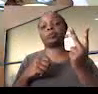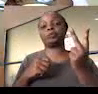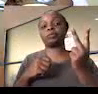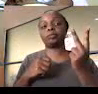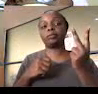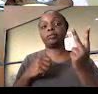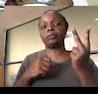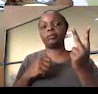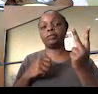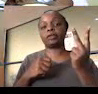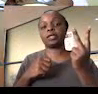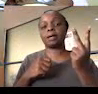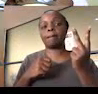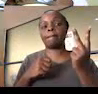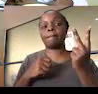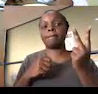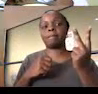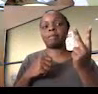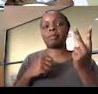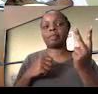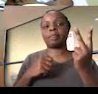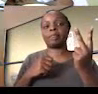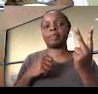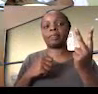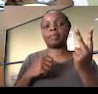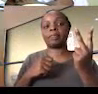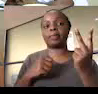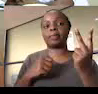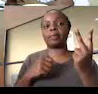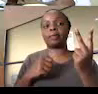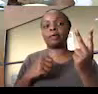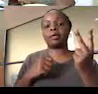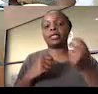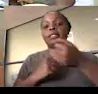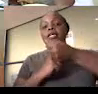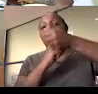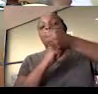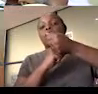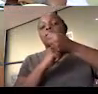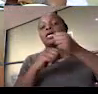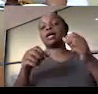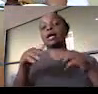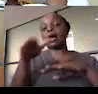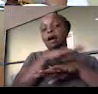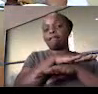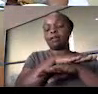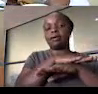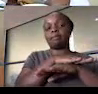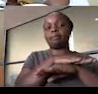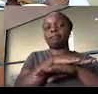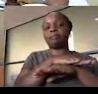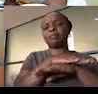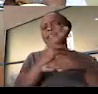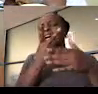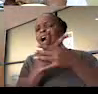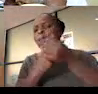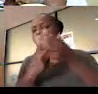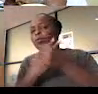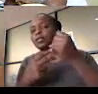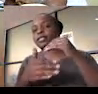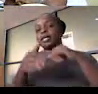or I've been given a certain date that I'm going to die. So for us to reach out to the people, because we are giving a